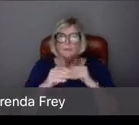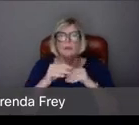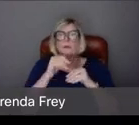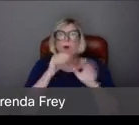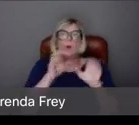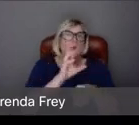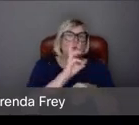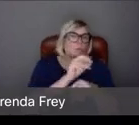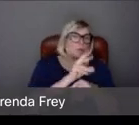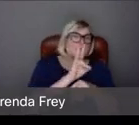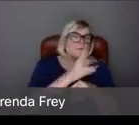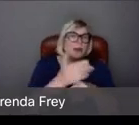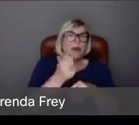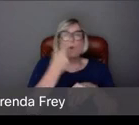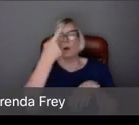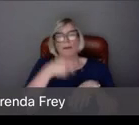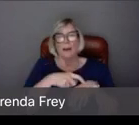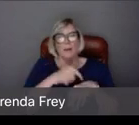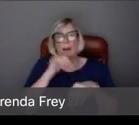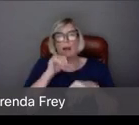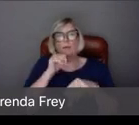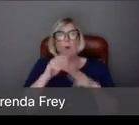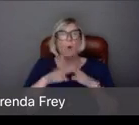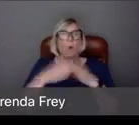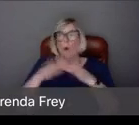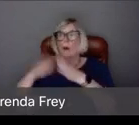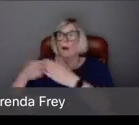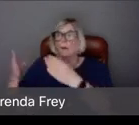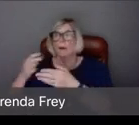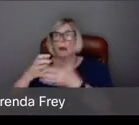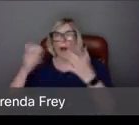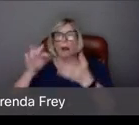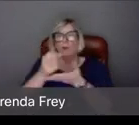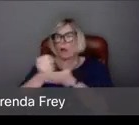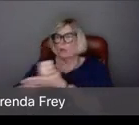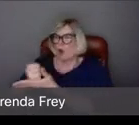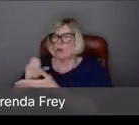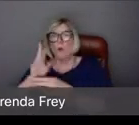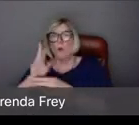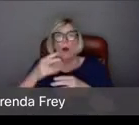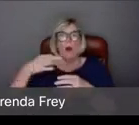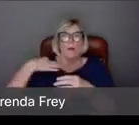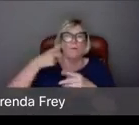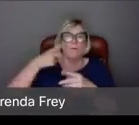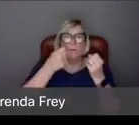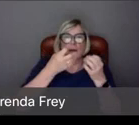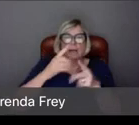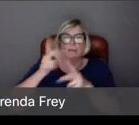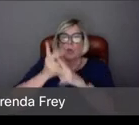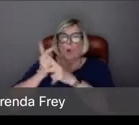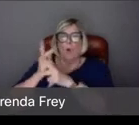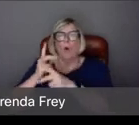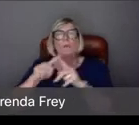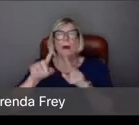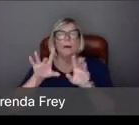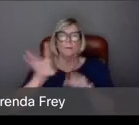6 or 7 things at once. Like David said, don't open a ton of new credit cards or apply for a ton of loans, but pick a course of